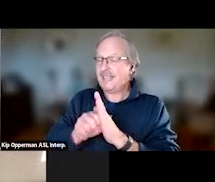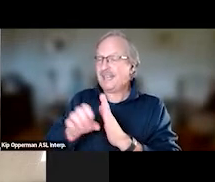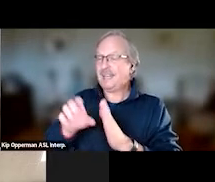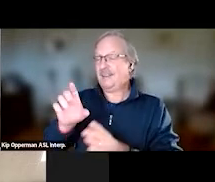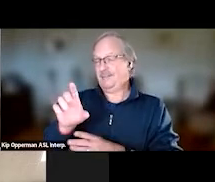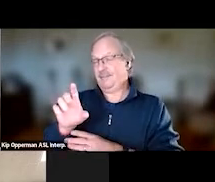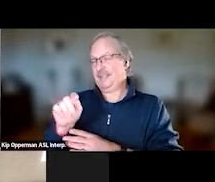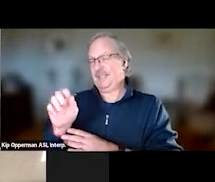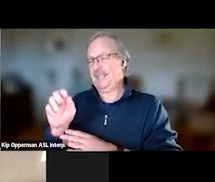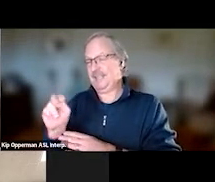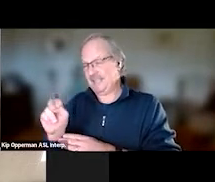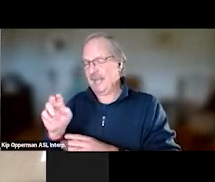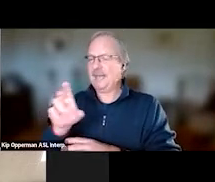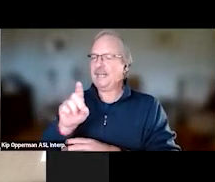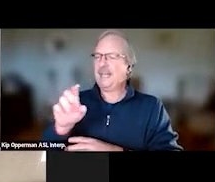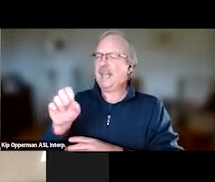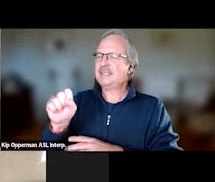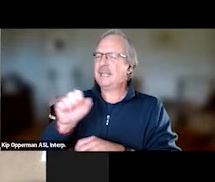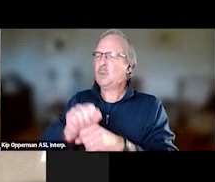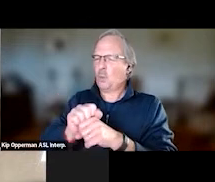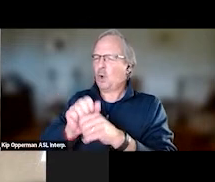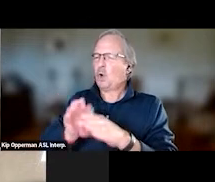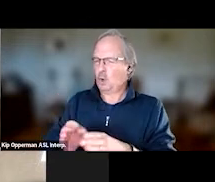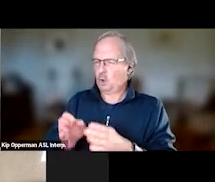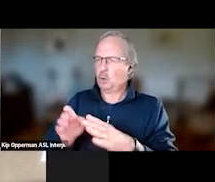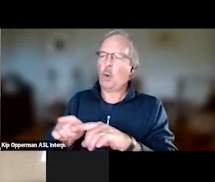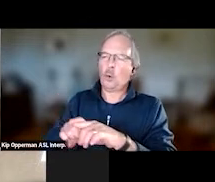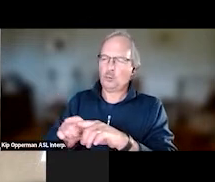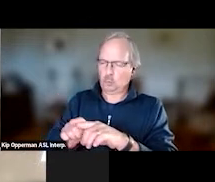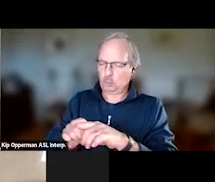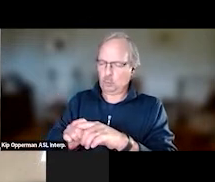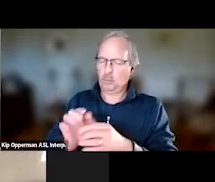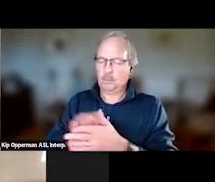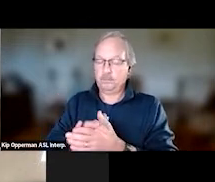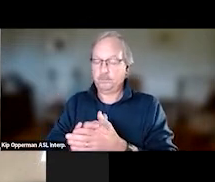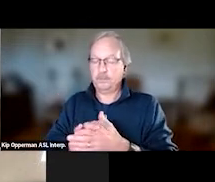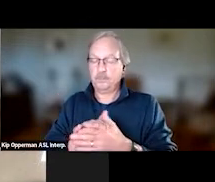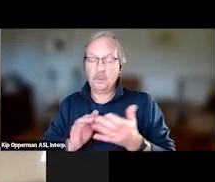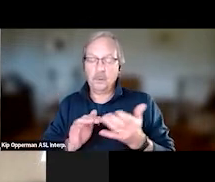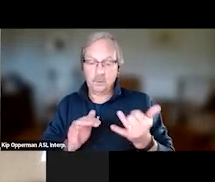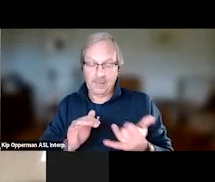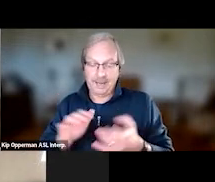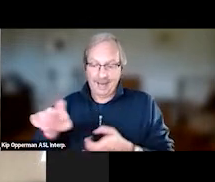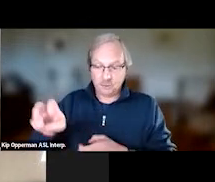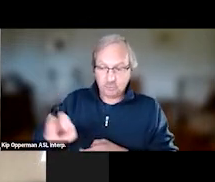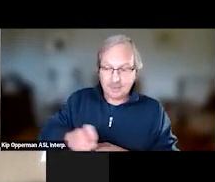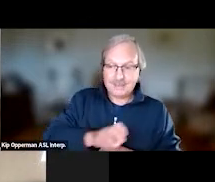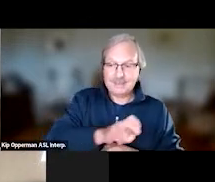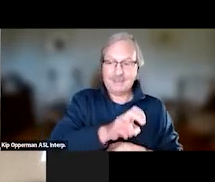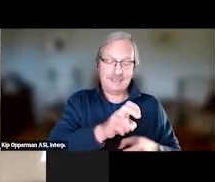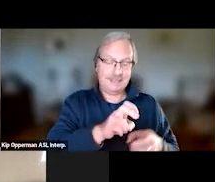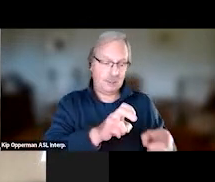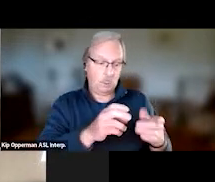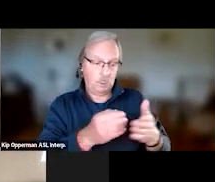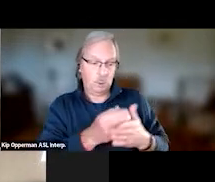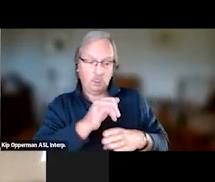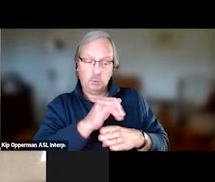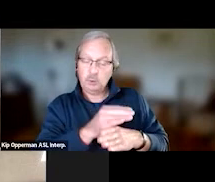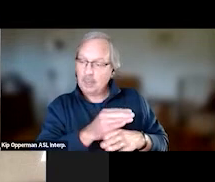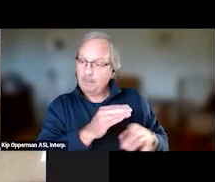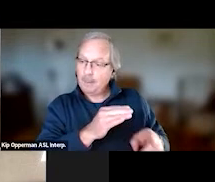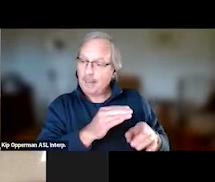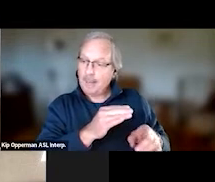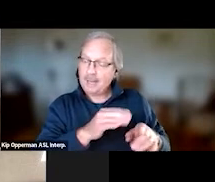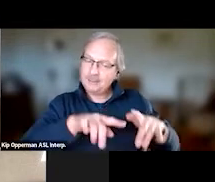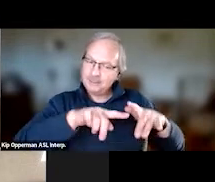state of Tennessee. So with that being said, I transitioned into a new job where I got to launch an